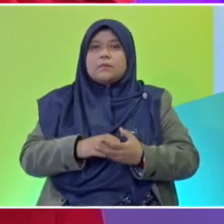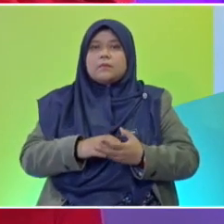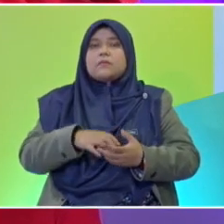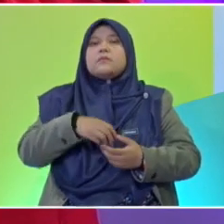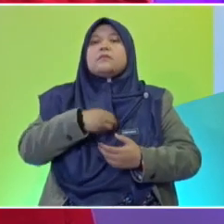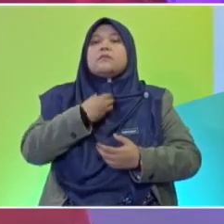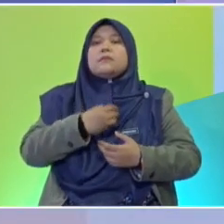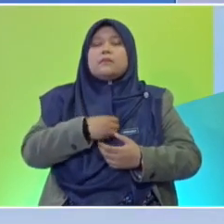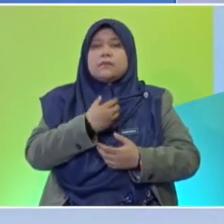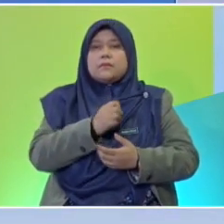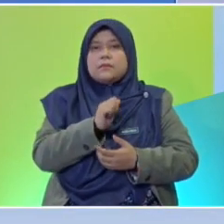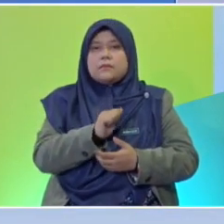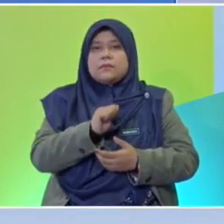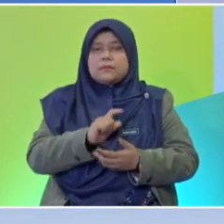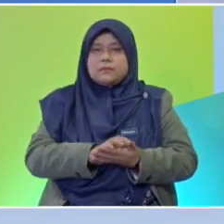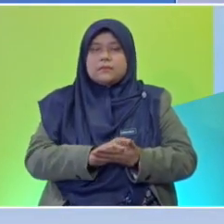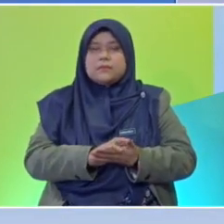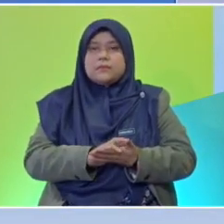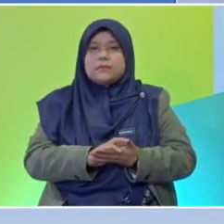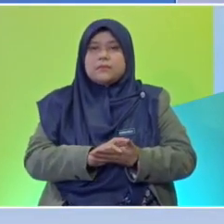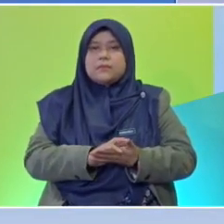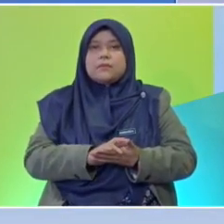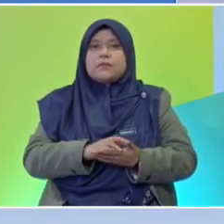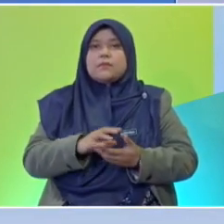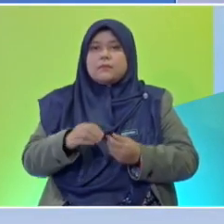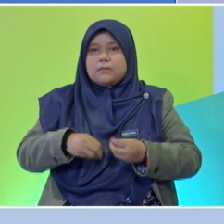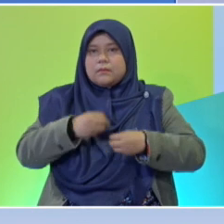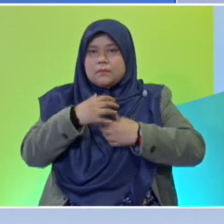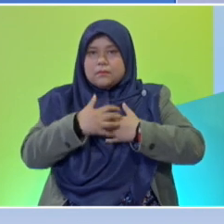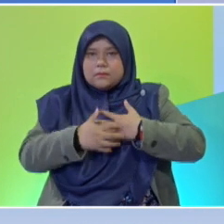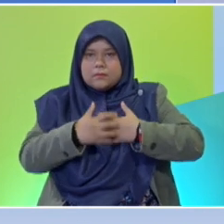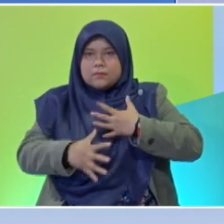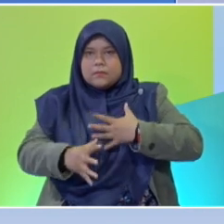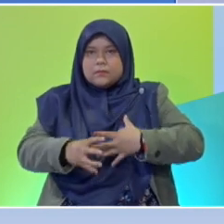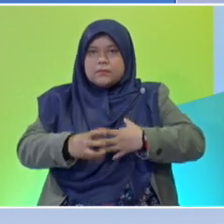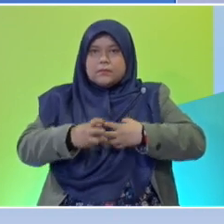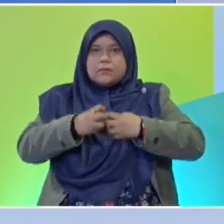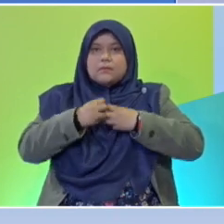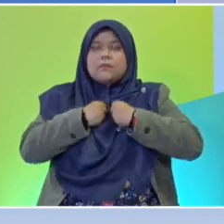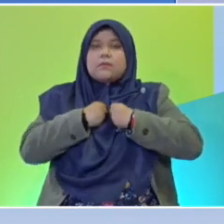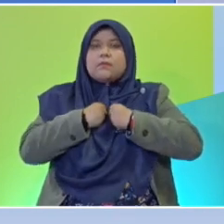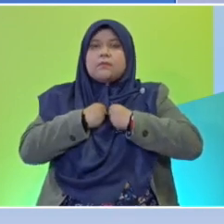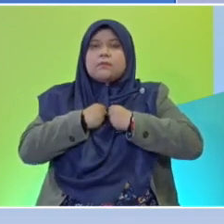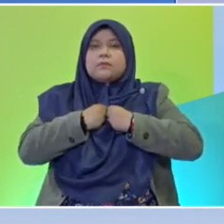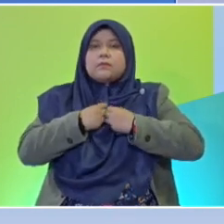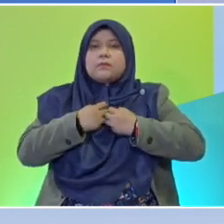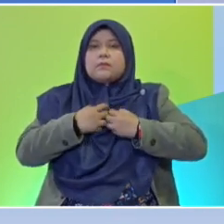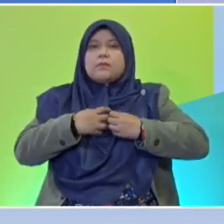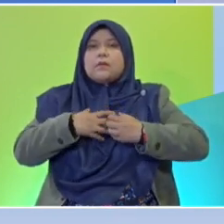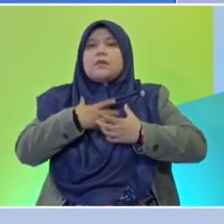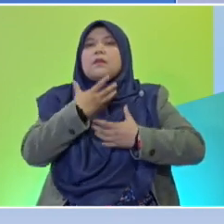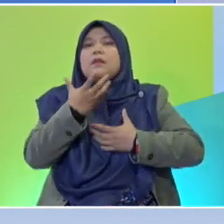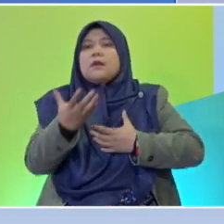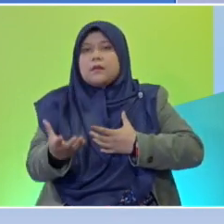alveoli. Alveoli. Okay, so that is where blood will take in the oxygen and release carbon dioxide